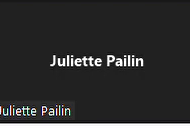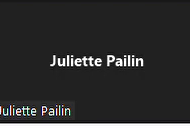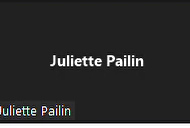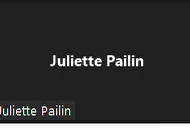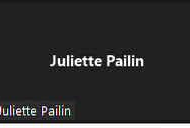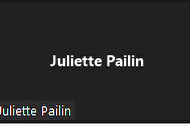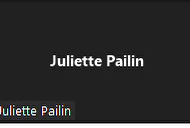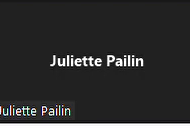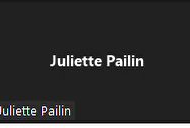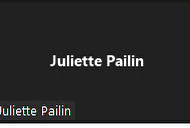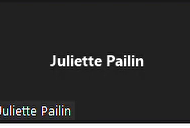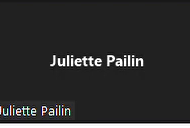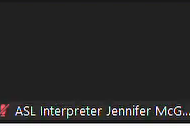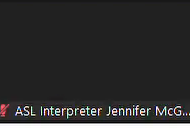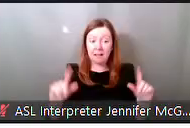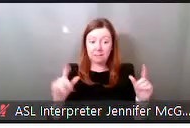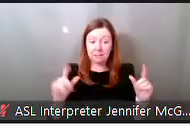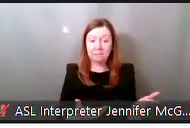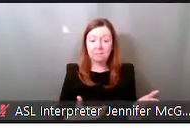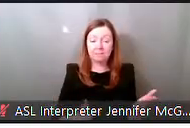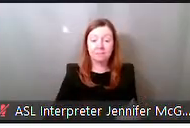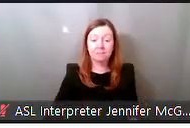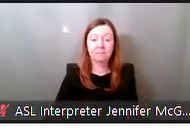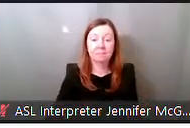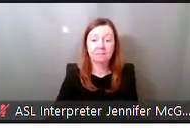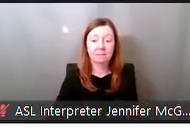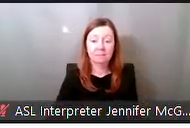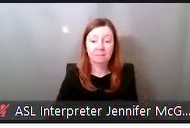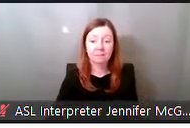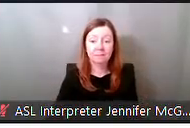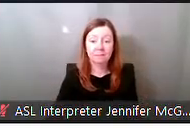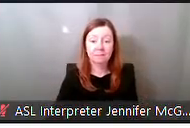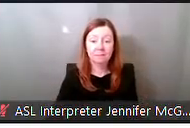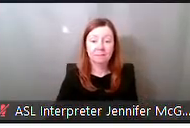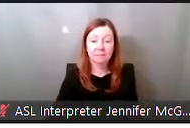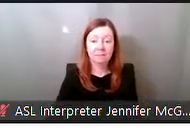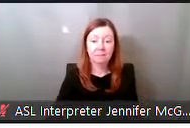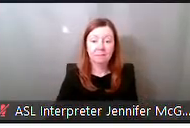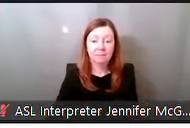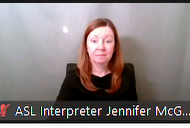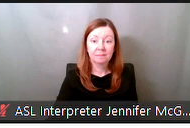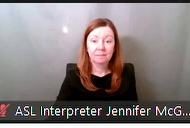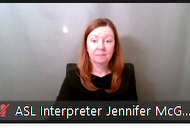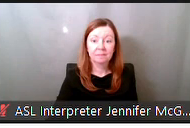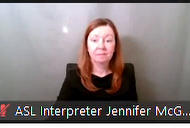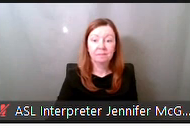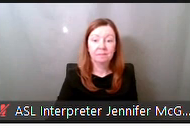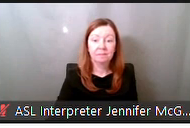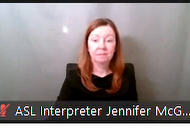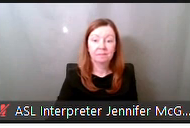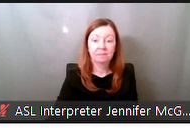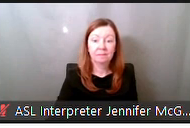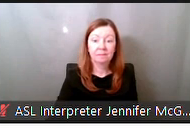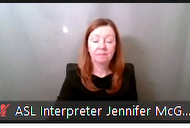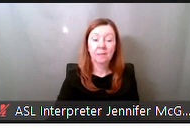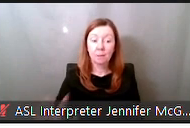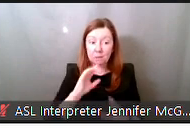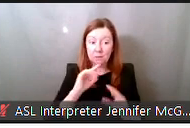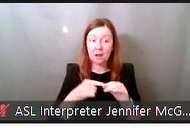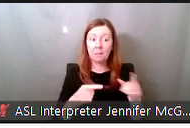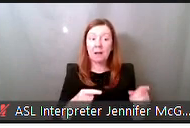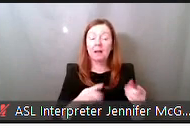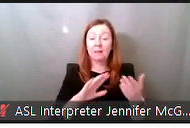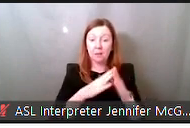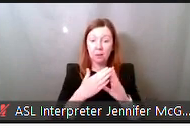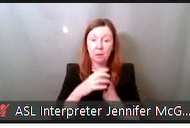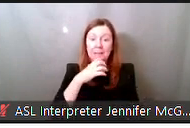Moving to our next slide, we will talk about the urban heat island effect. And so, heat exposure